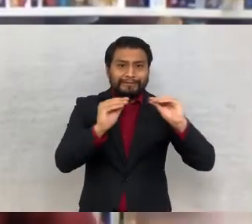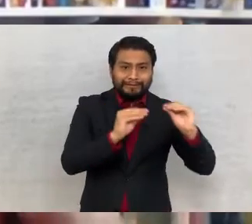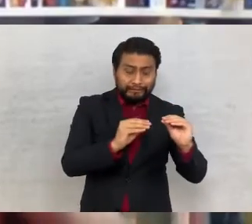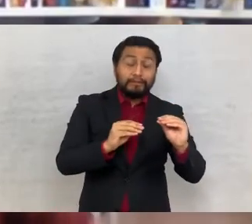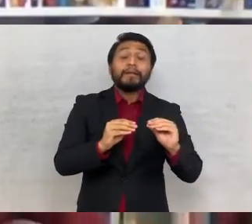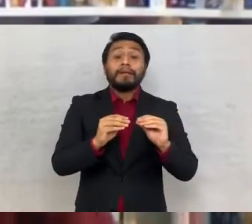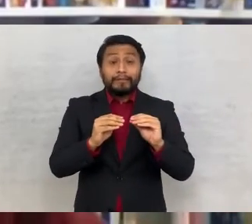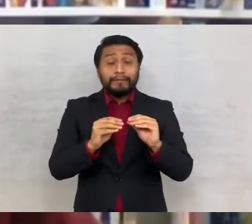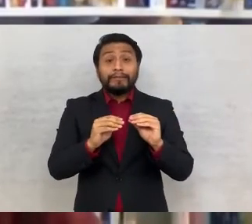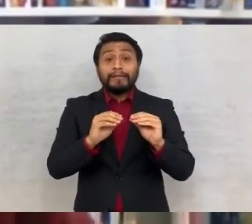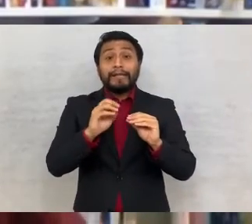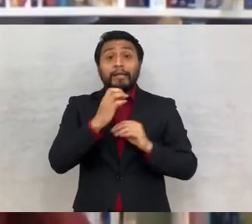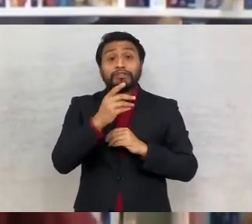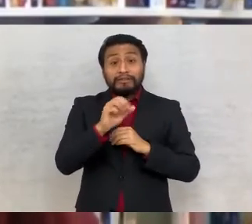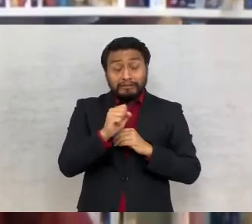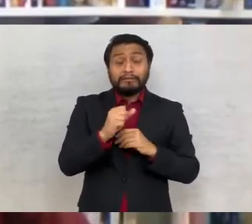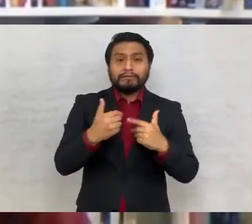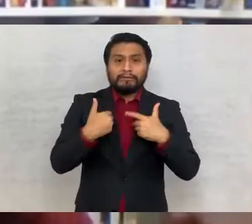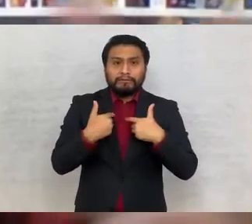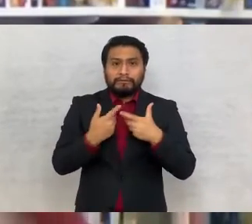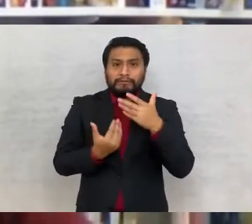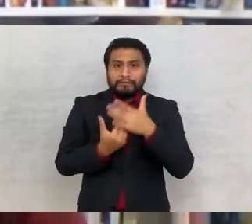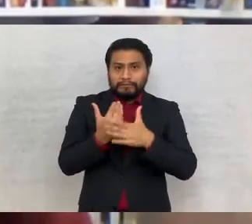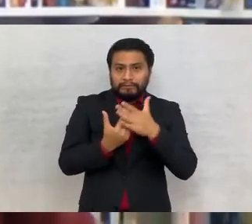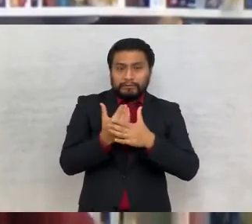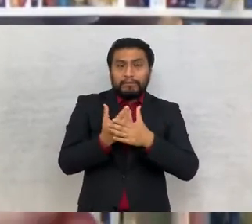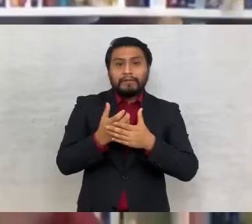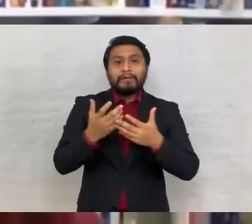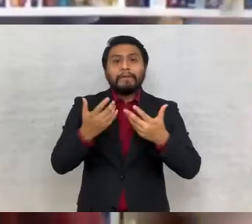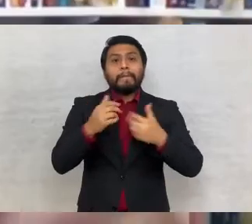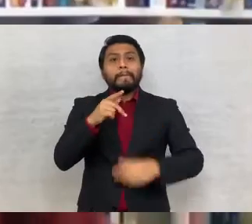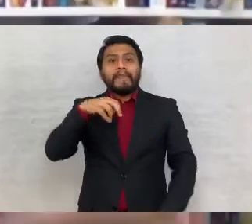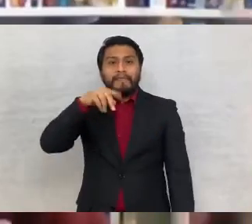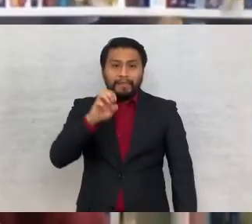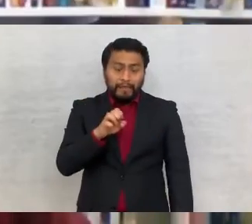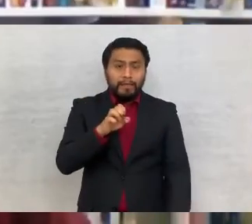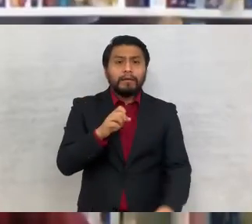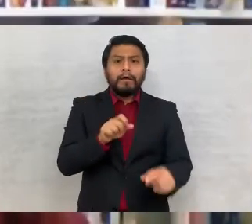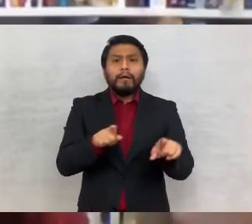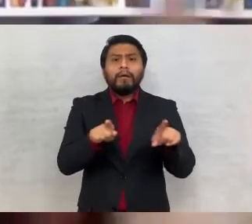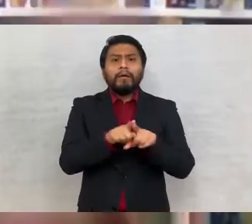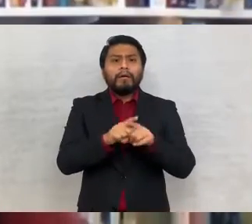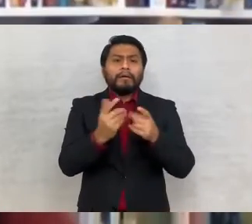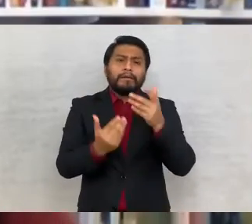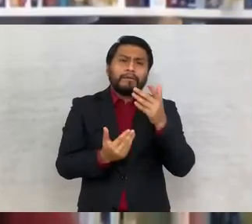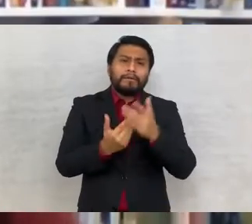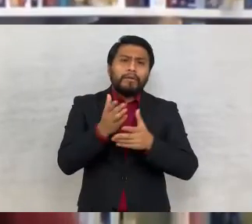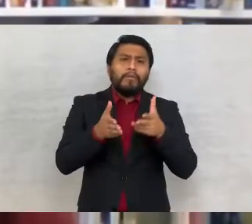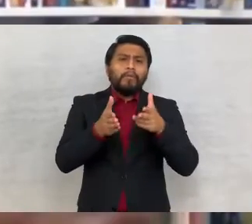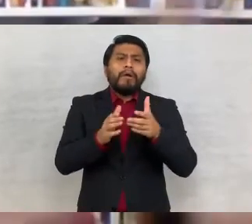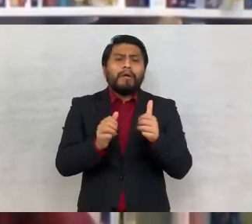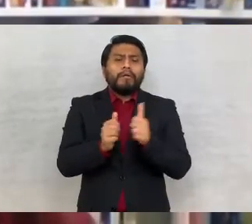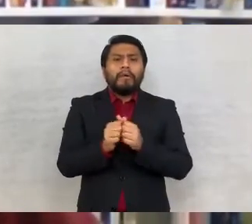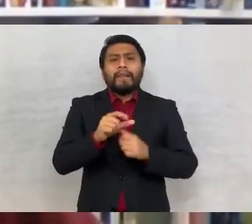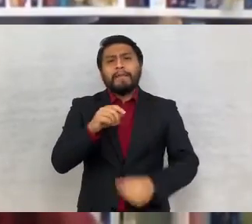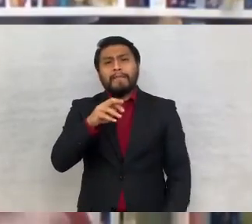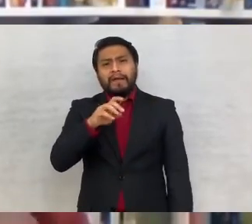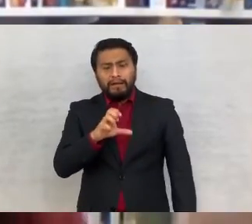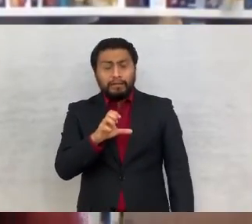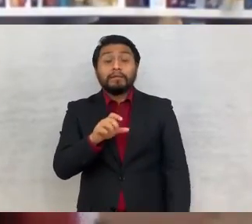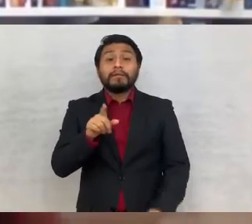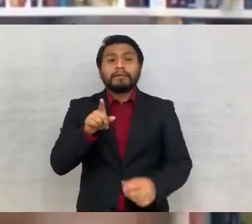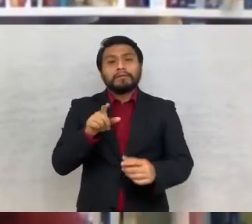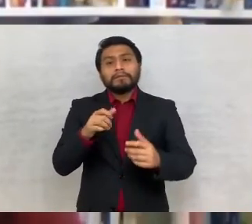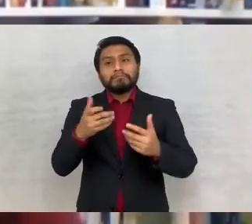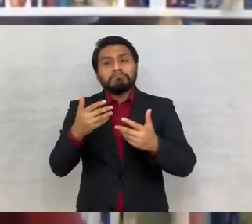thereby affirmed its social function, exalting an opposition between normal and abnormal, virtue and vice, and between traditional customs and modern